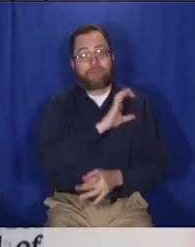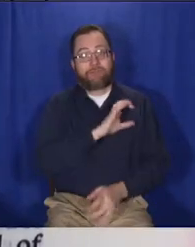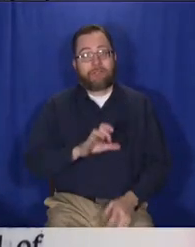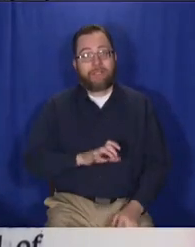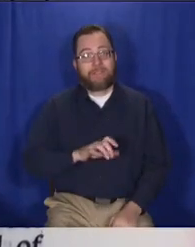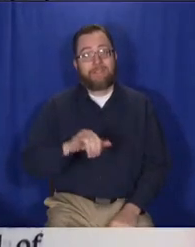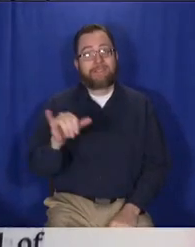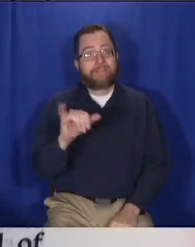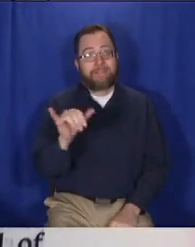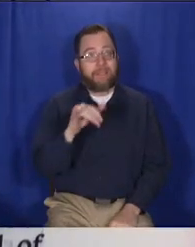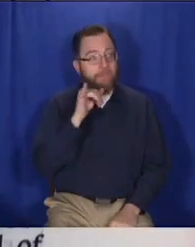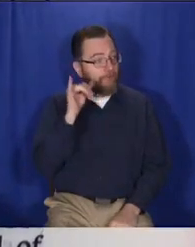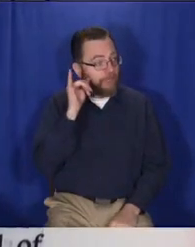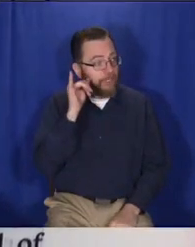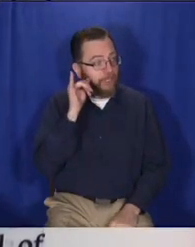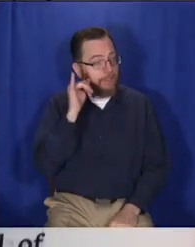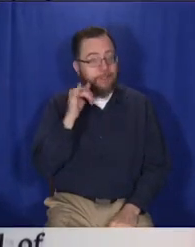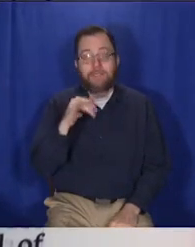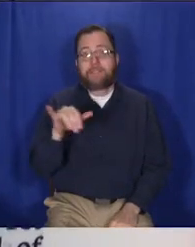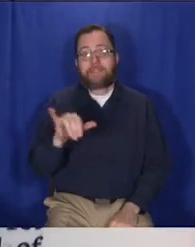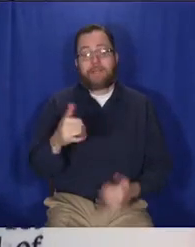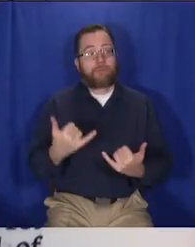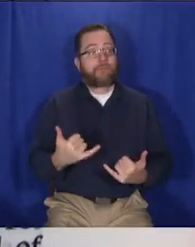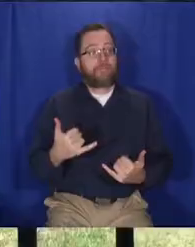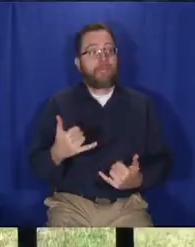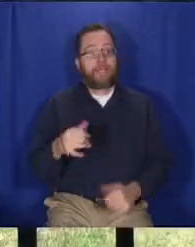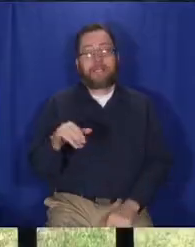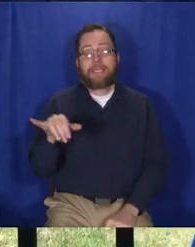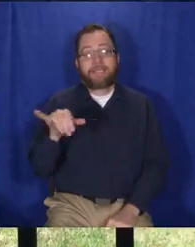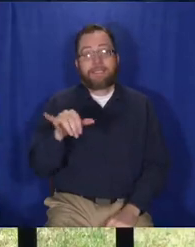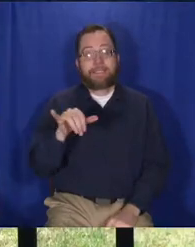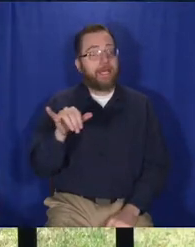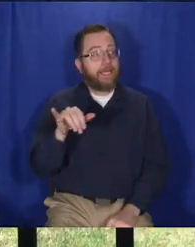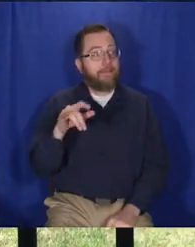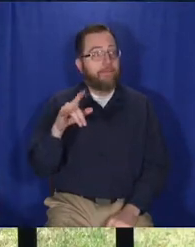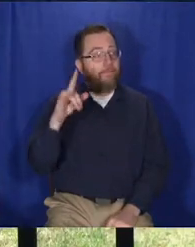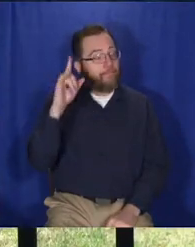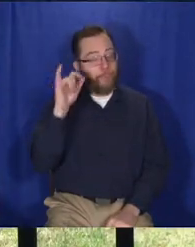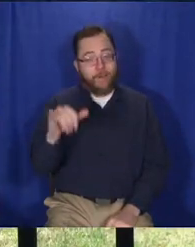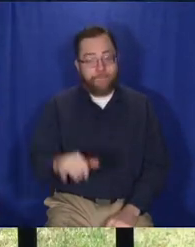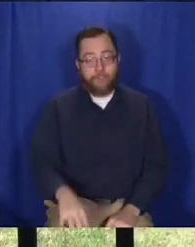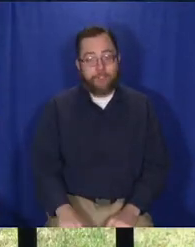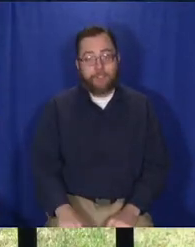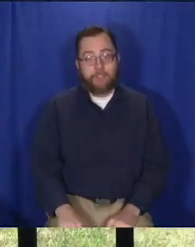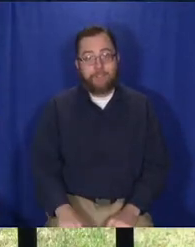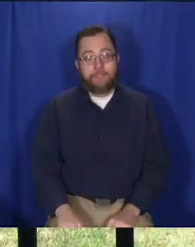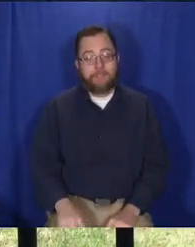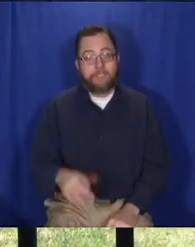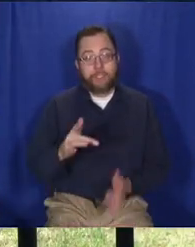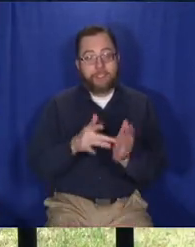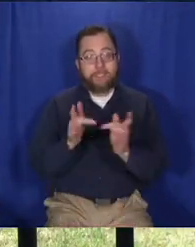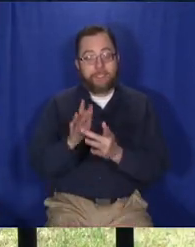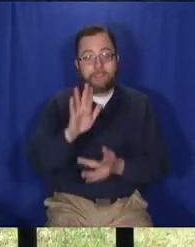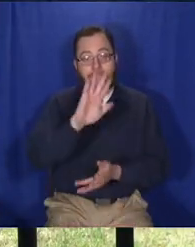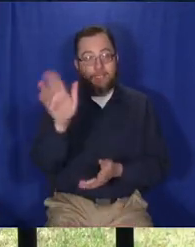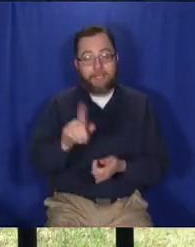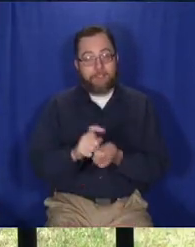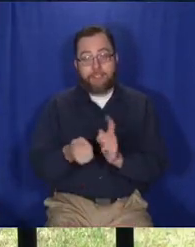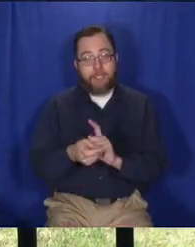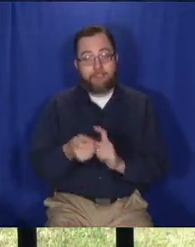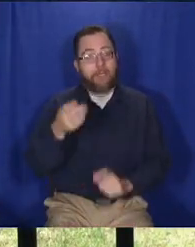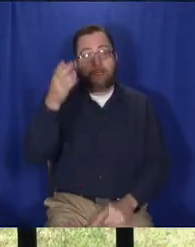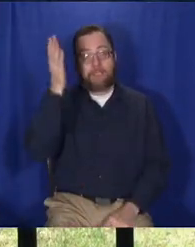yesterday and today and forever." I love that. I love the fact that Jesus is unchanging. God